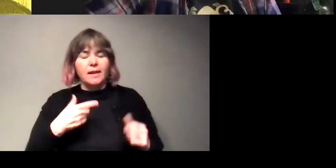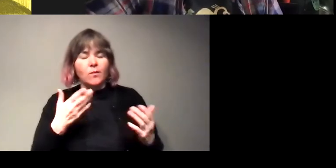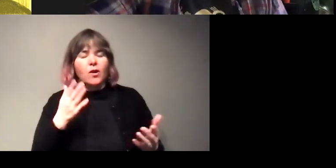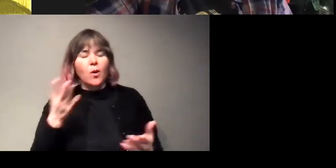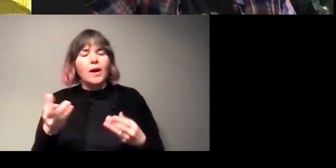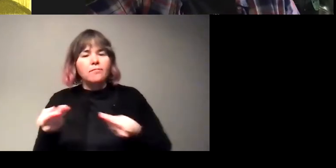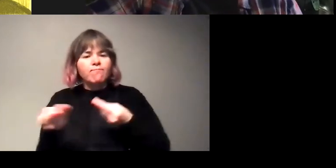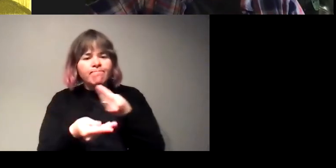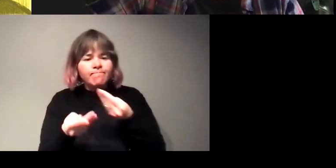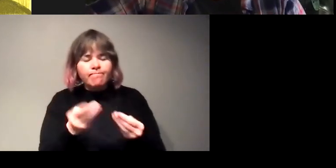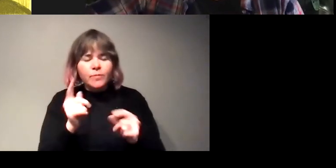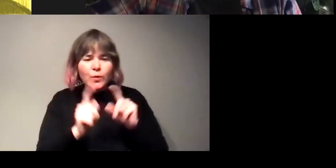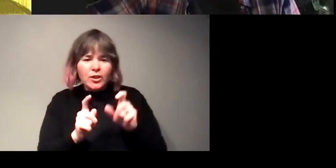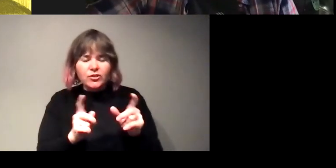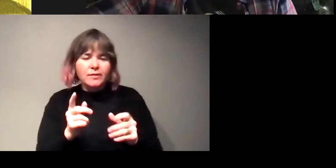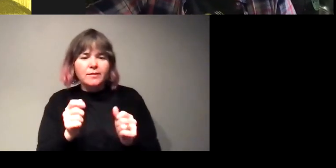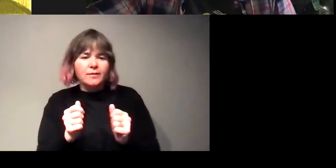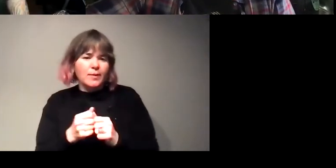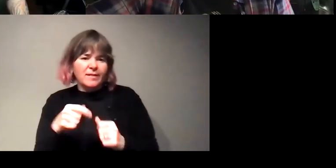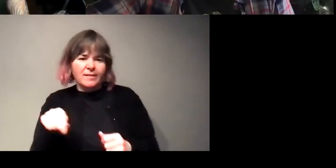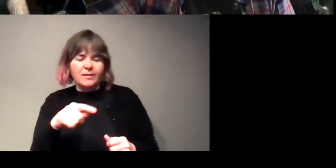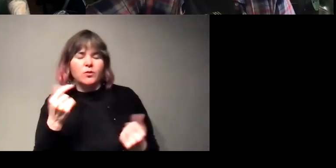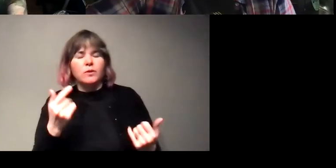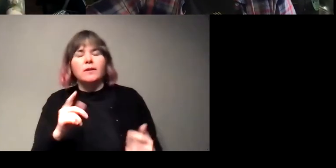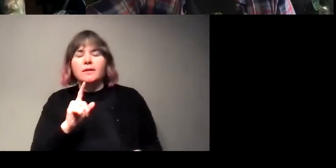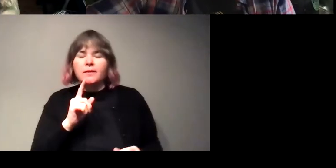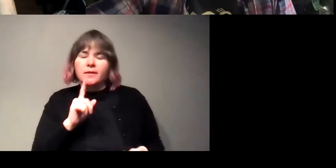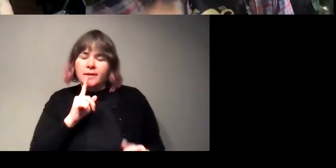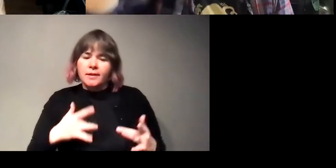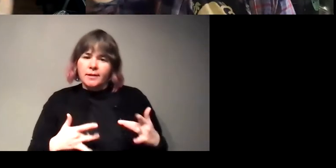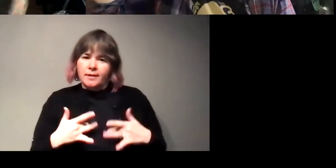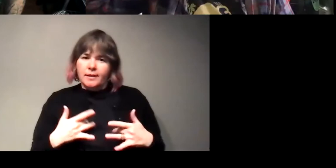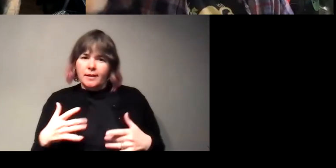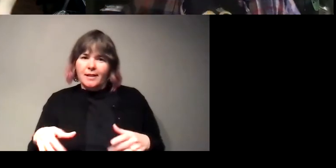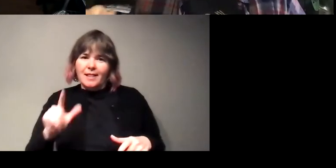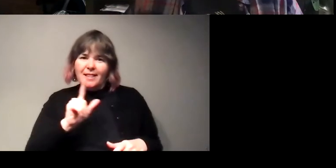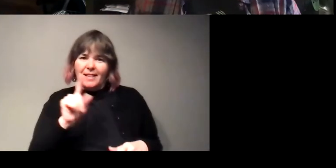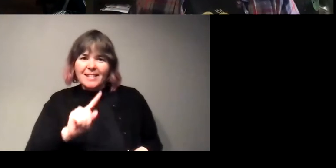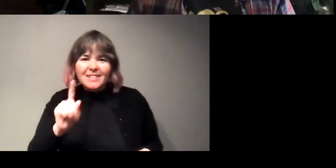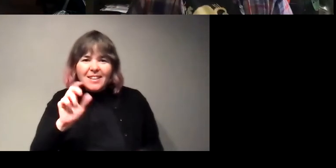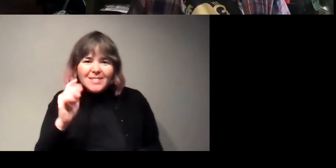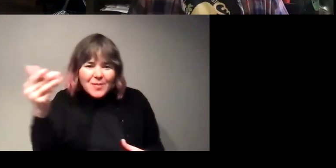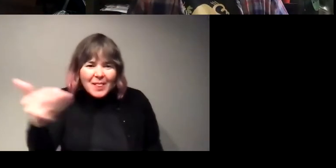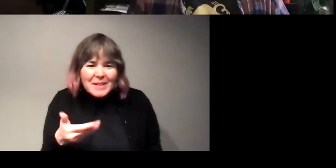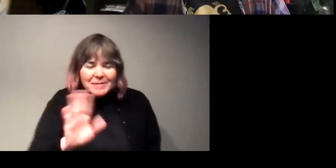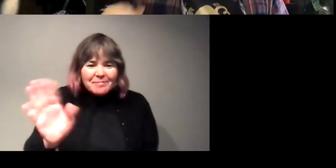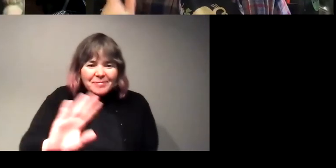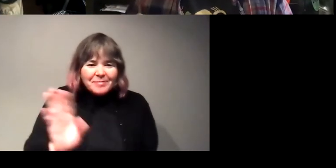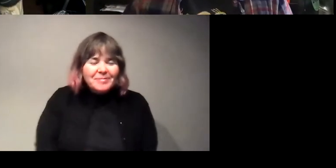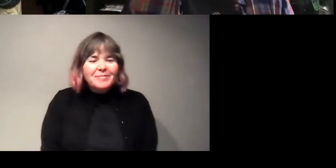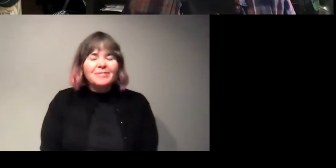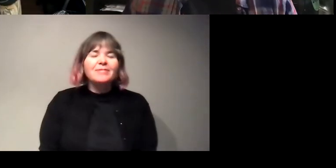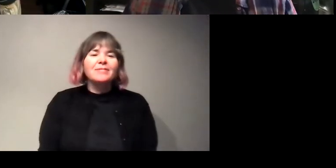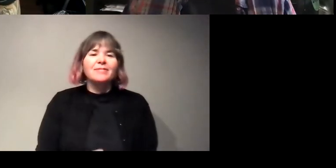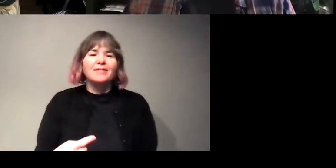question moderator for the day. And we are super excited to have Liz Kozik. Welcome. I met